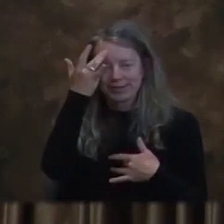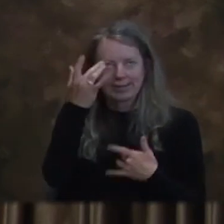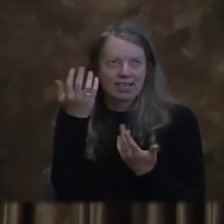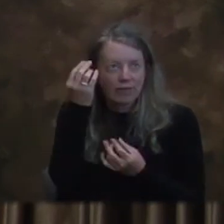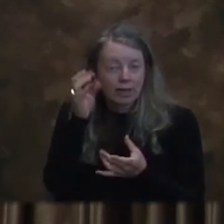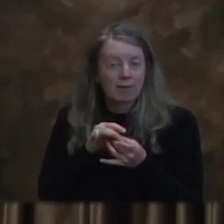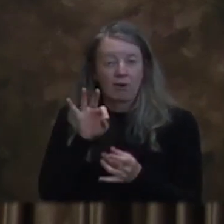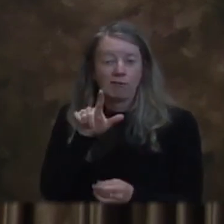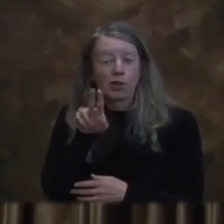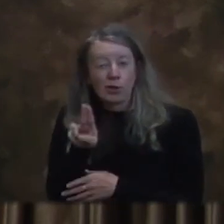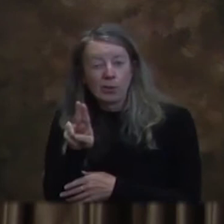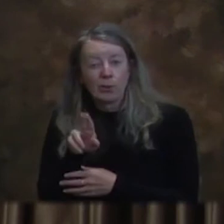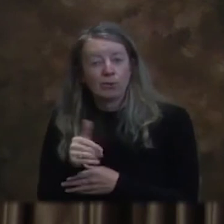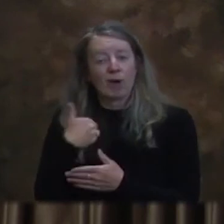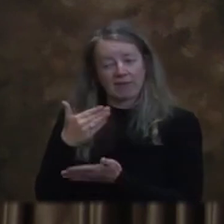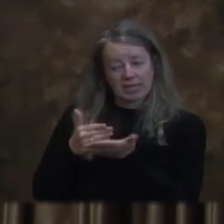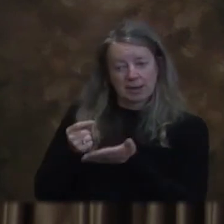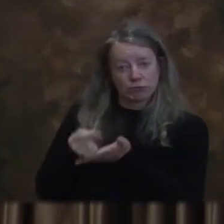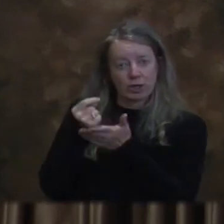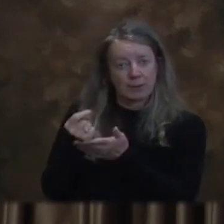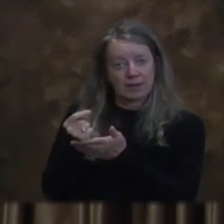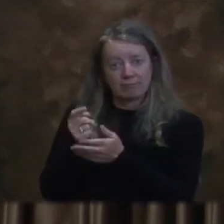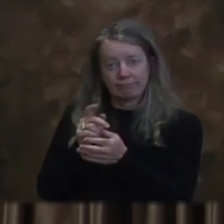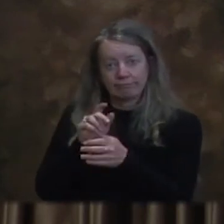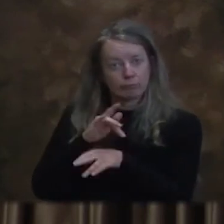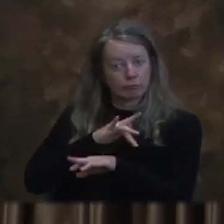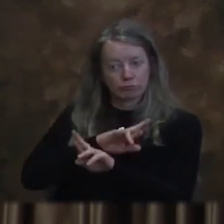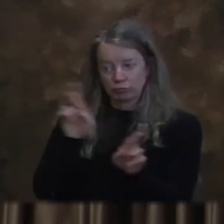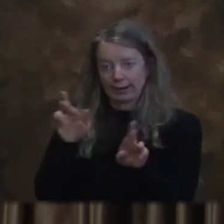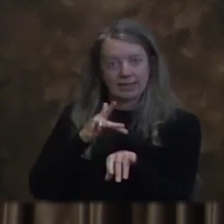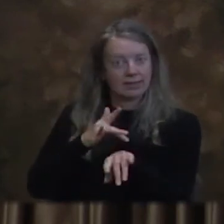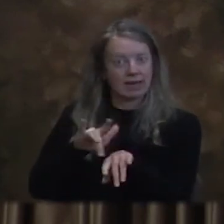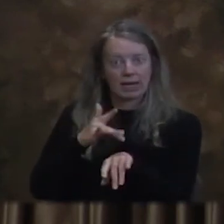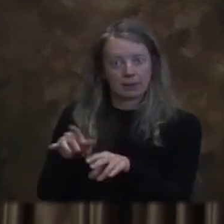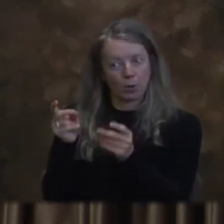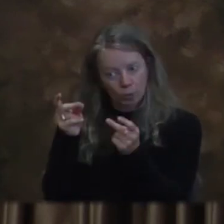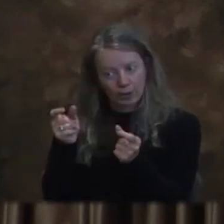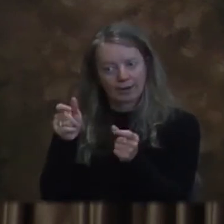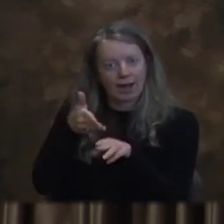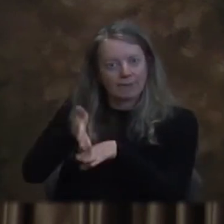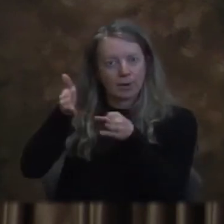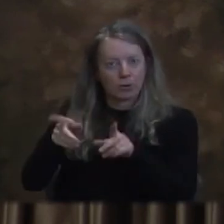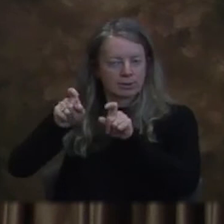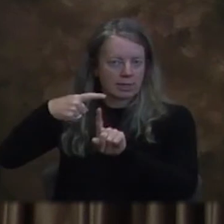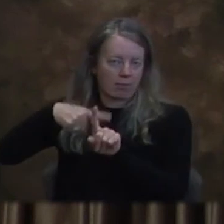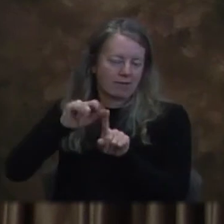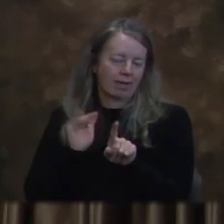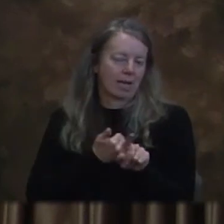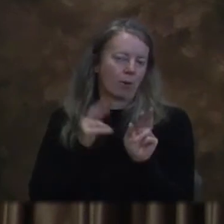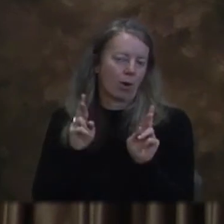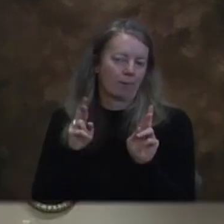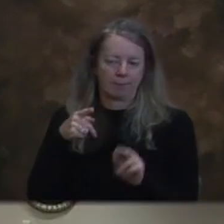having some of that treatment available very quickly upon a positive test. That's the hope. Yeah. Yep. Okay. Thank